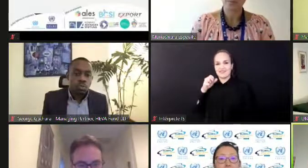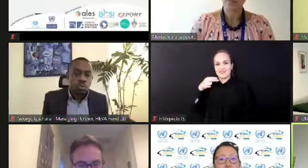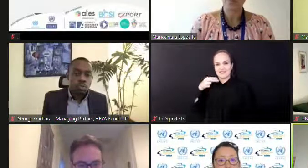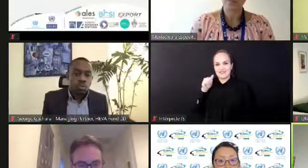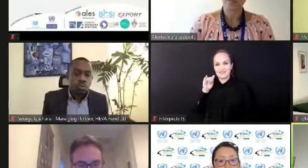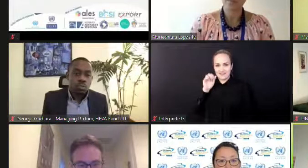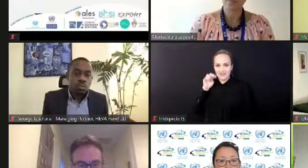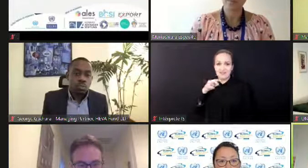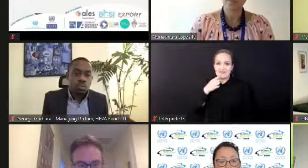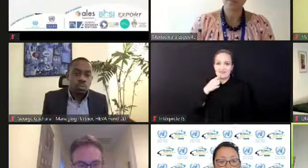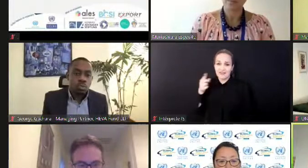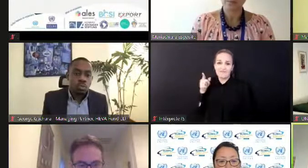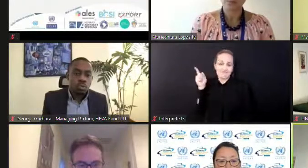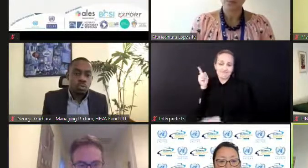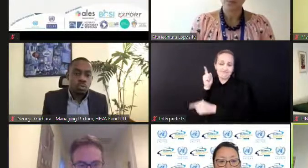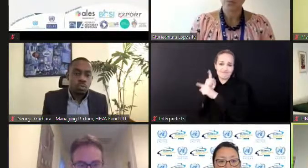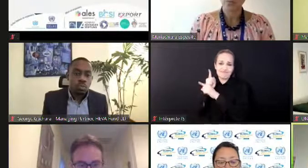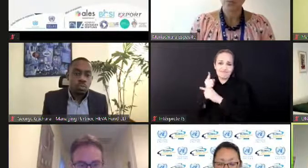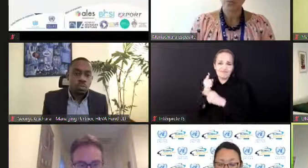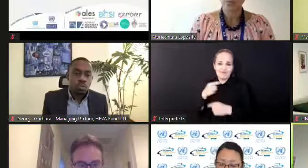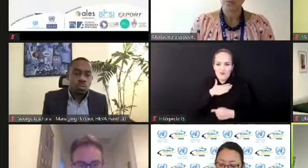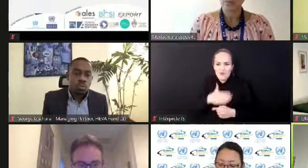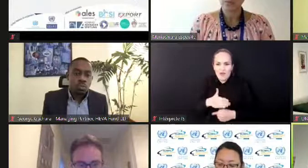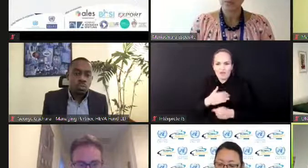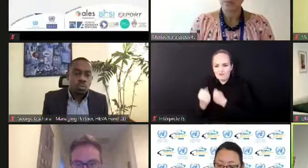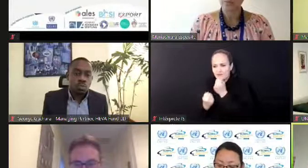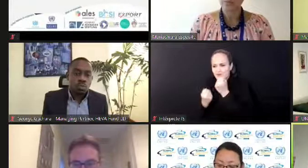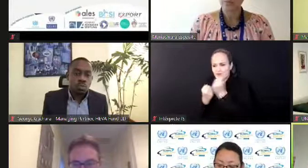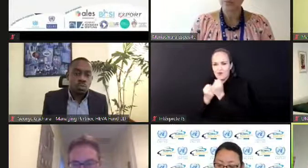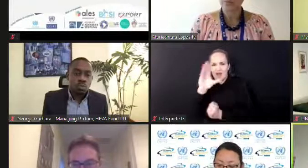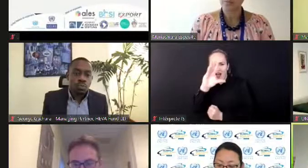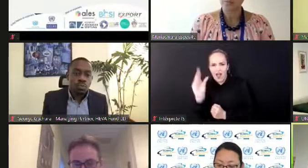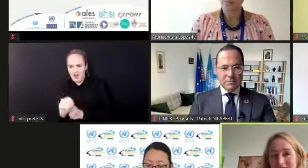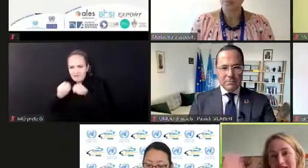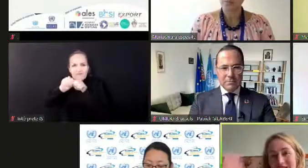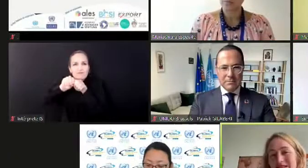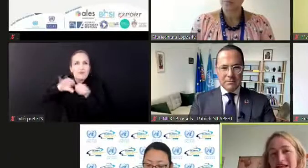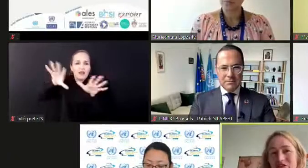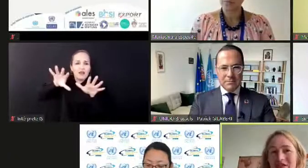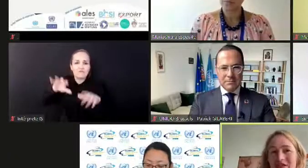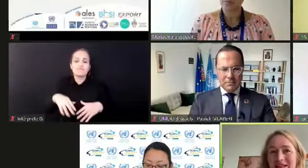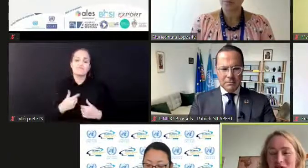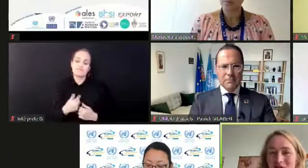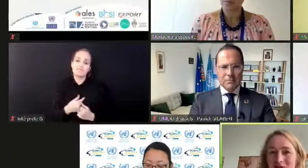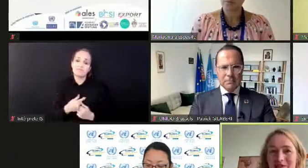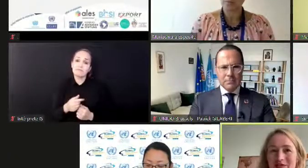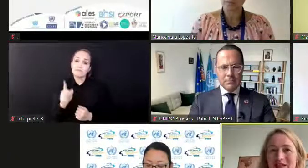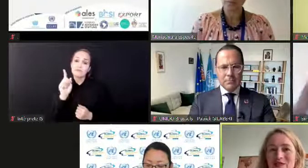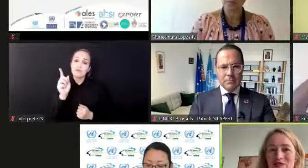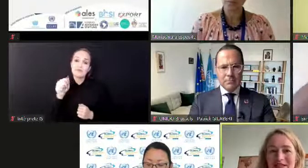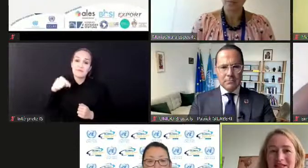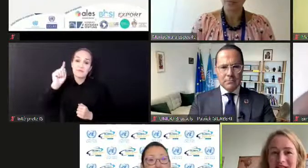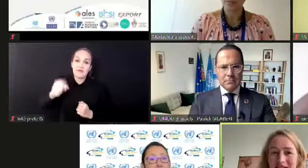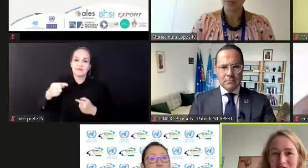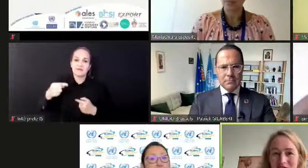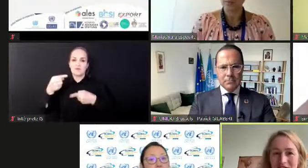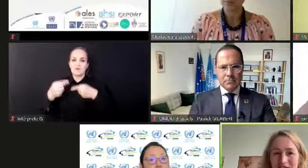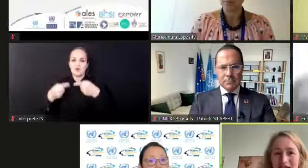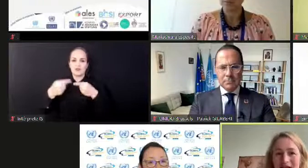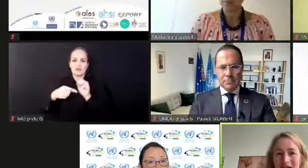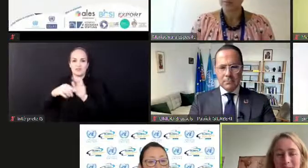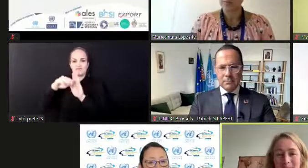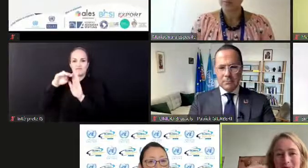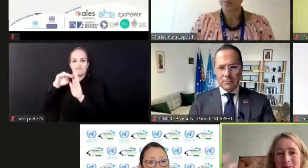think we need a political initiative at the UN level. So perhaps this International Year of Creative Industries could actually